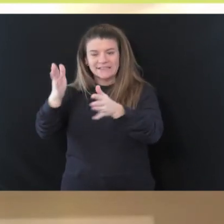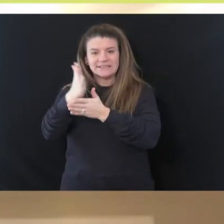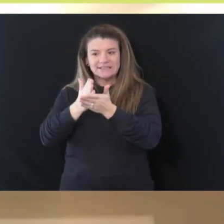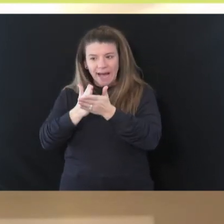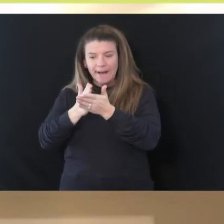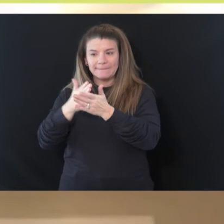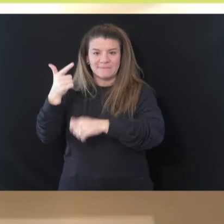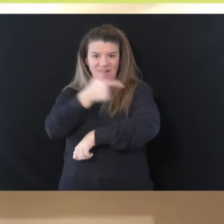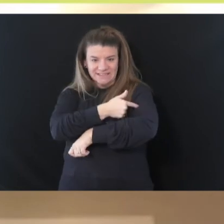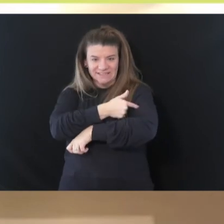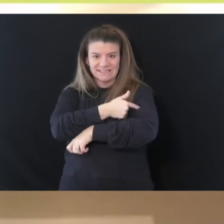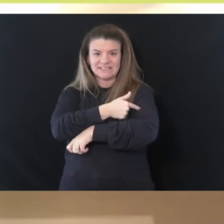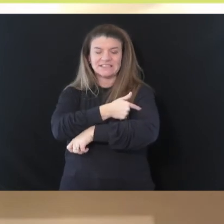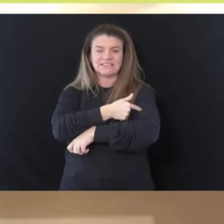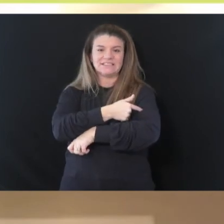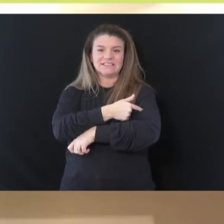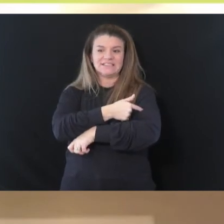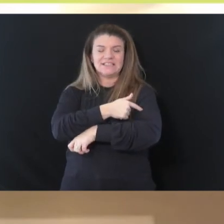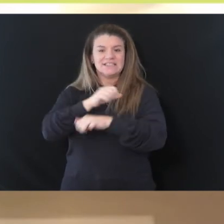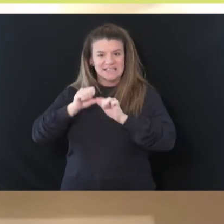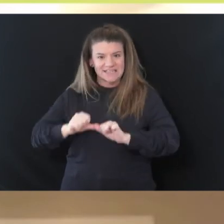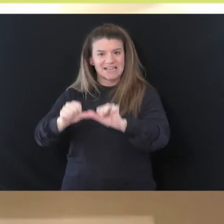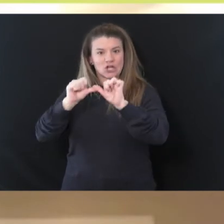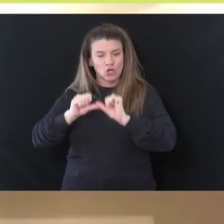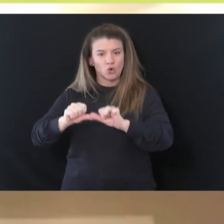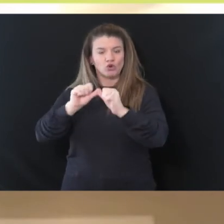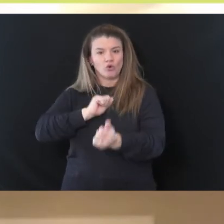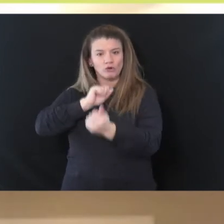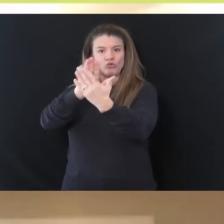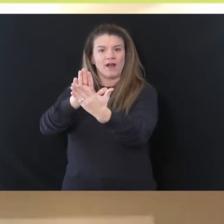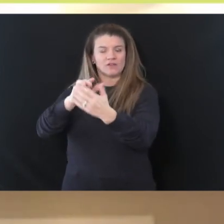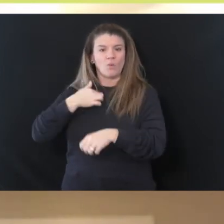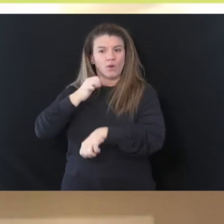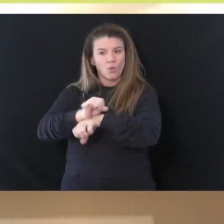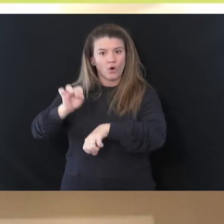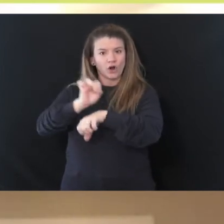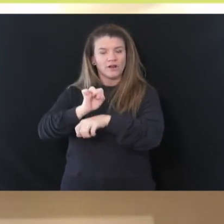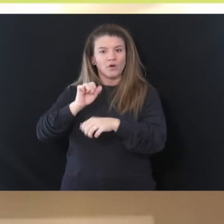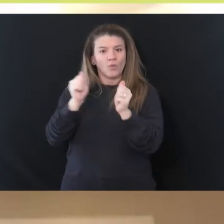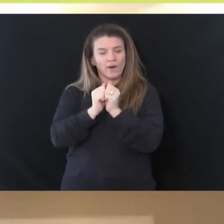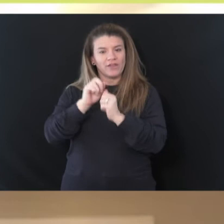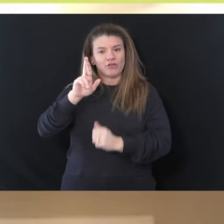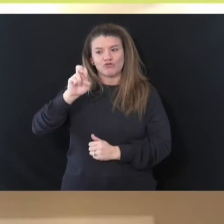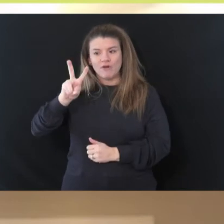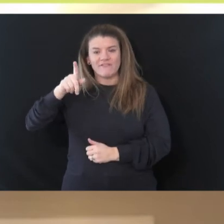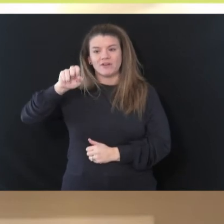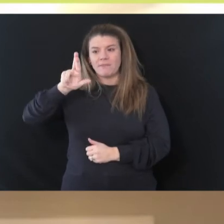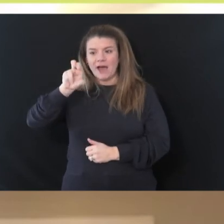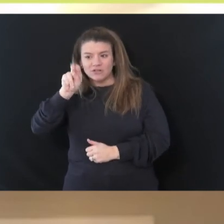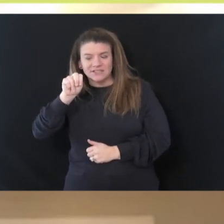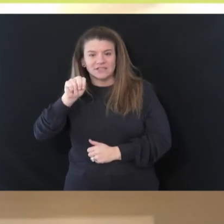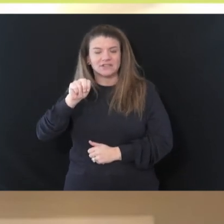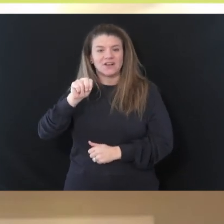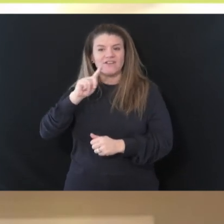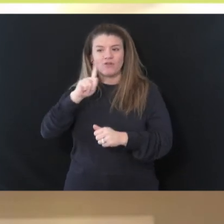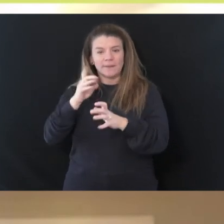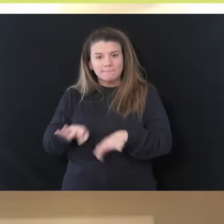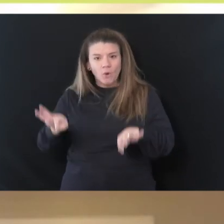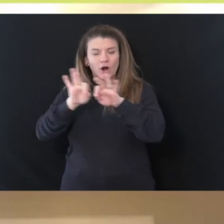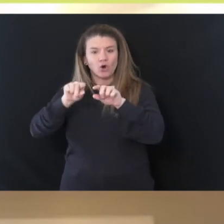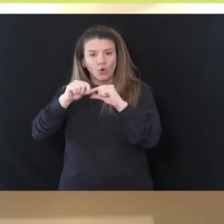vaccines out to continue to address what we're working with Reverend Patterson on key groups such